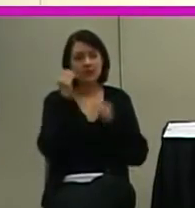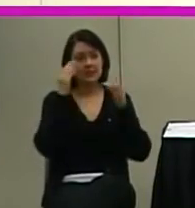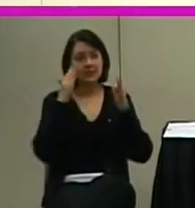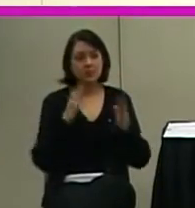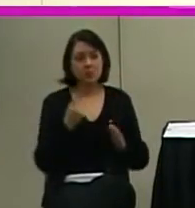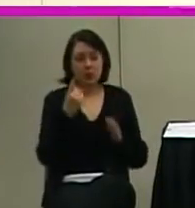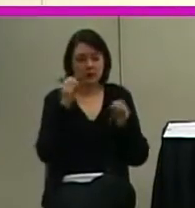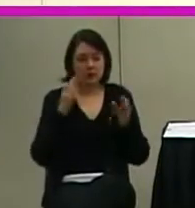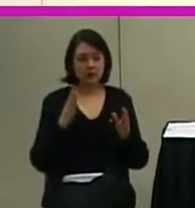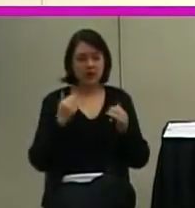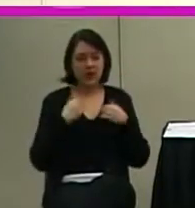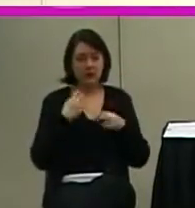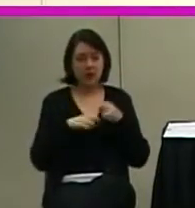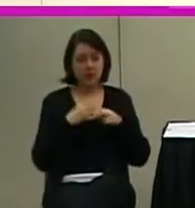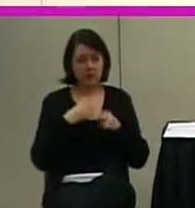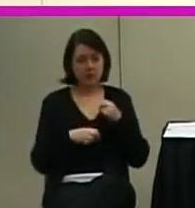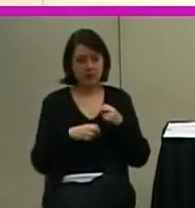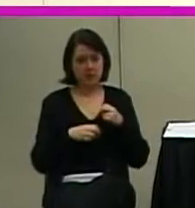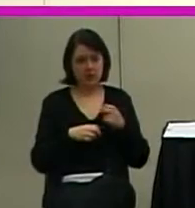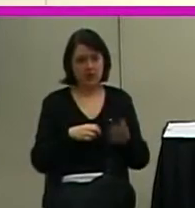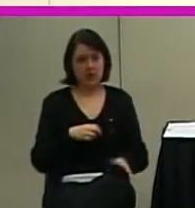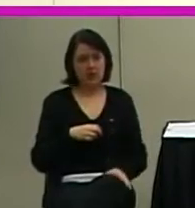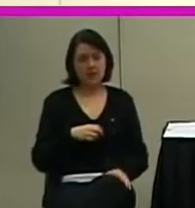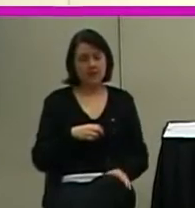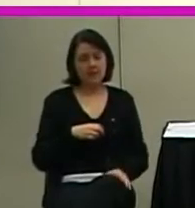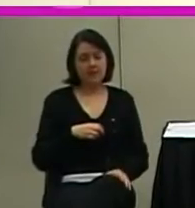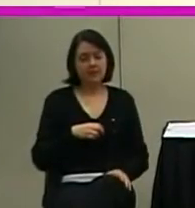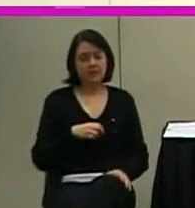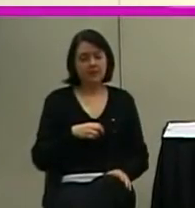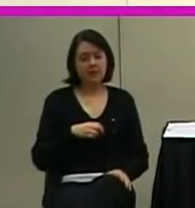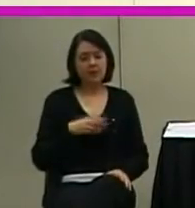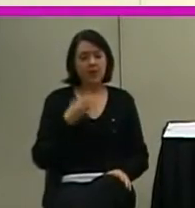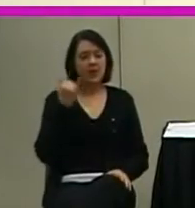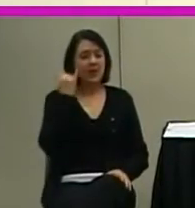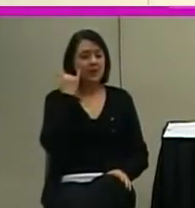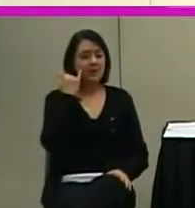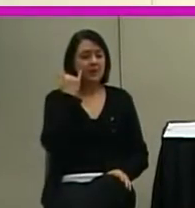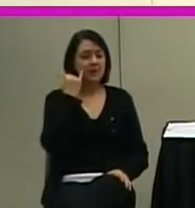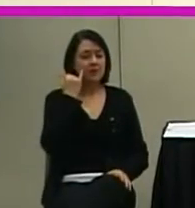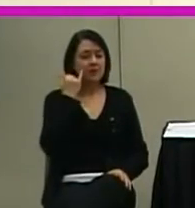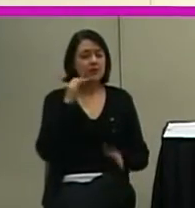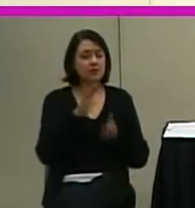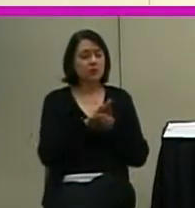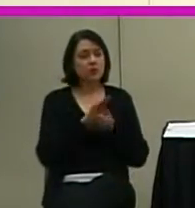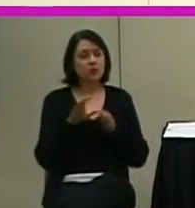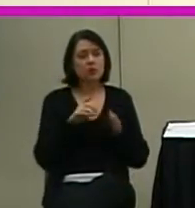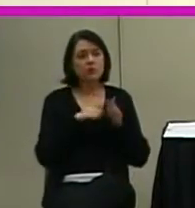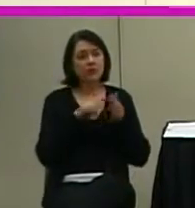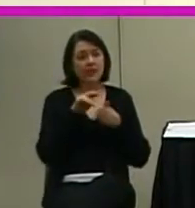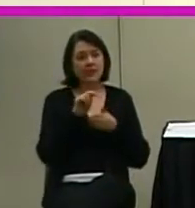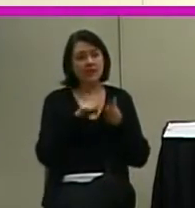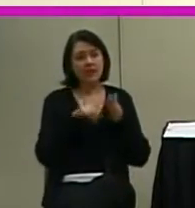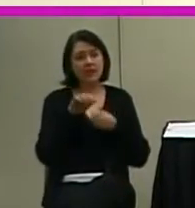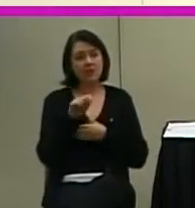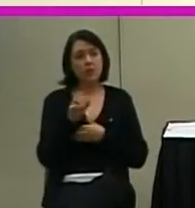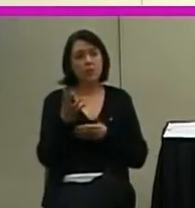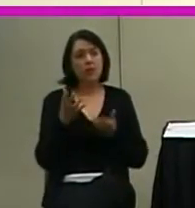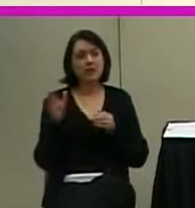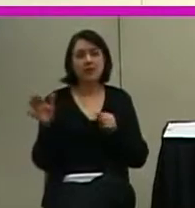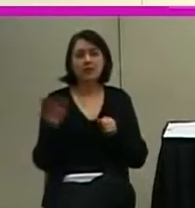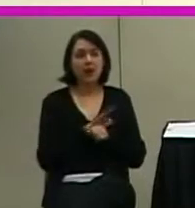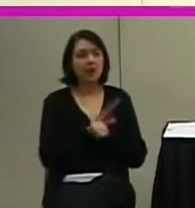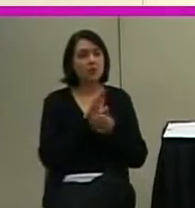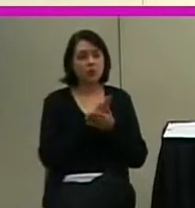who's having a problem, unless that kid's only in their class. So when we have schools do check-in, check-out, we like to have the entire school